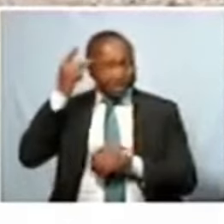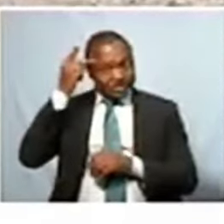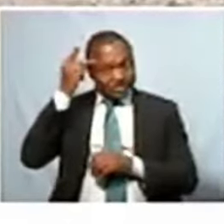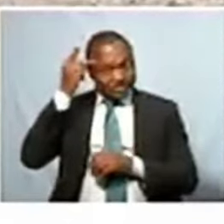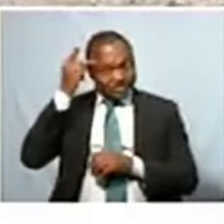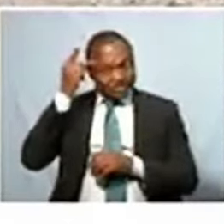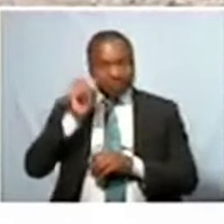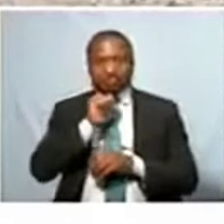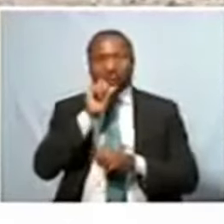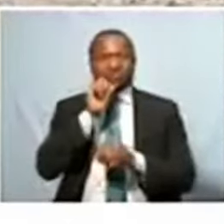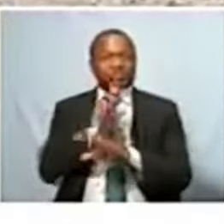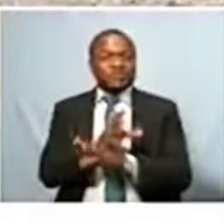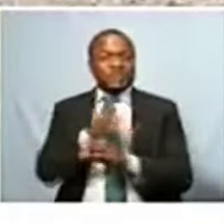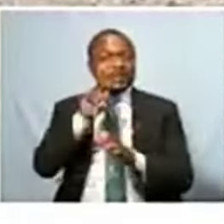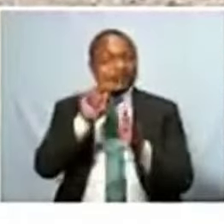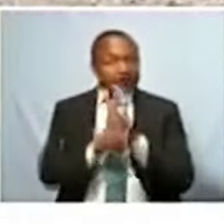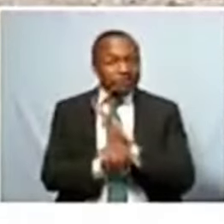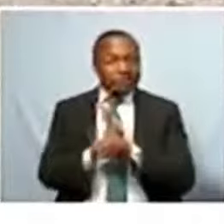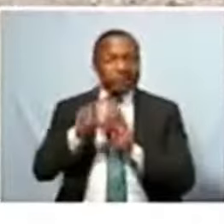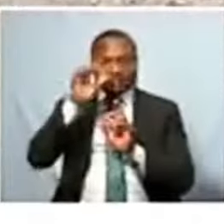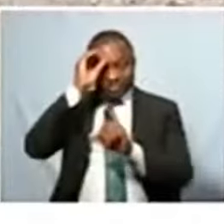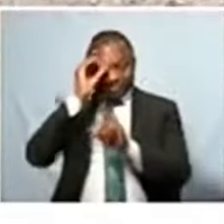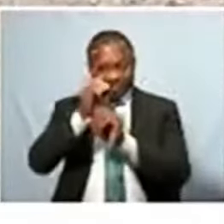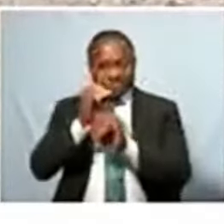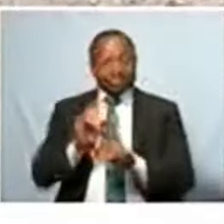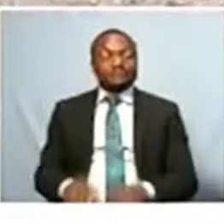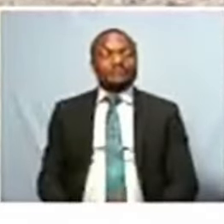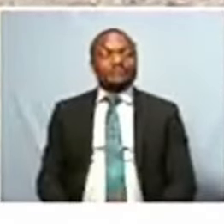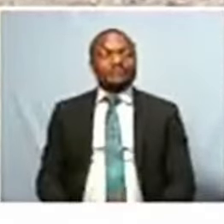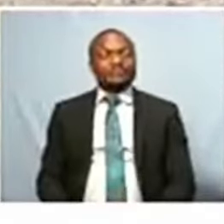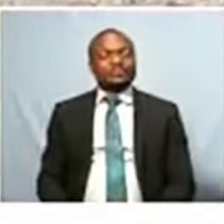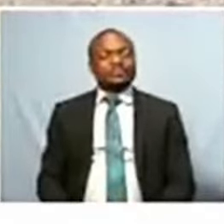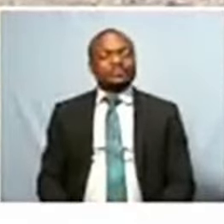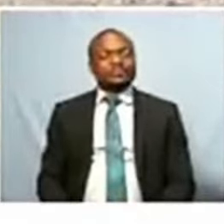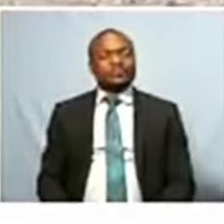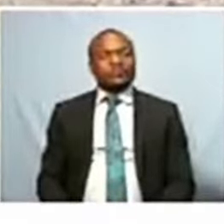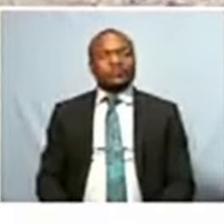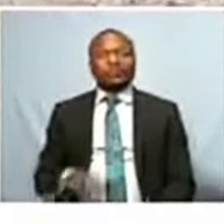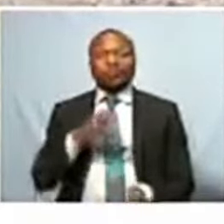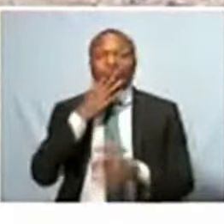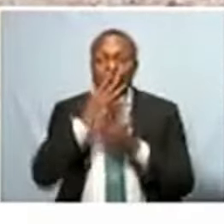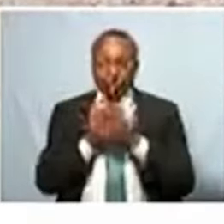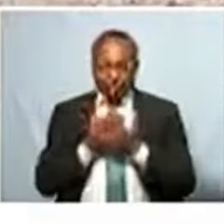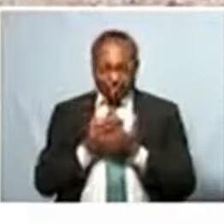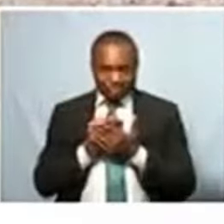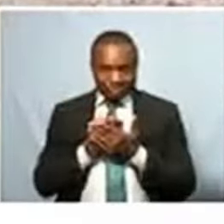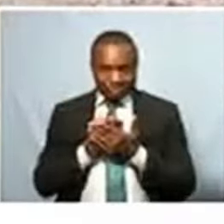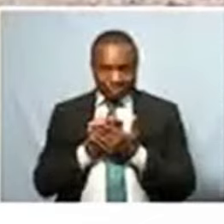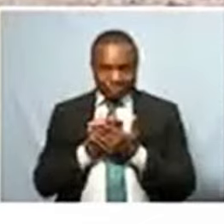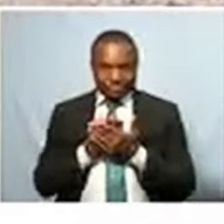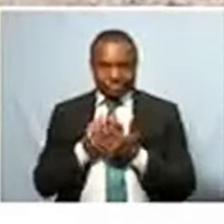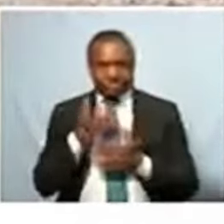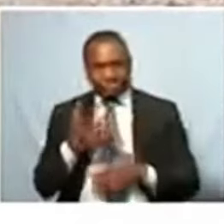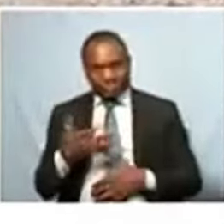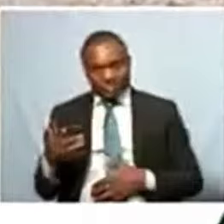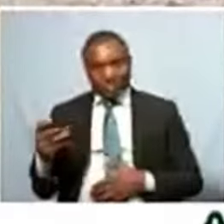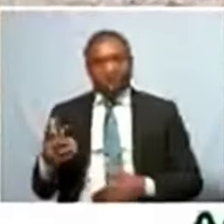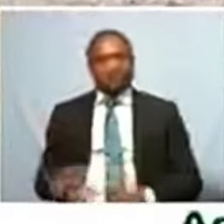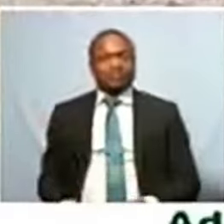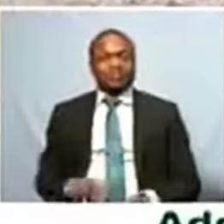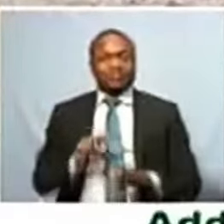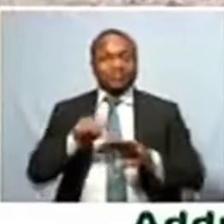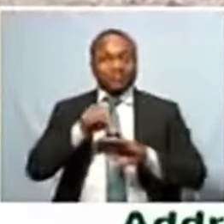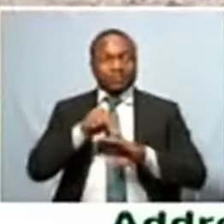intolerance kills objectivity, which is a good ingredient in